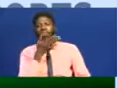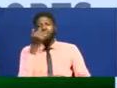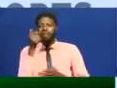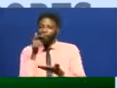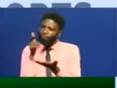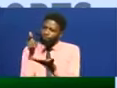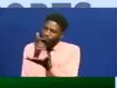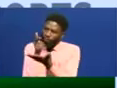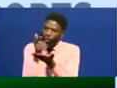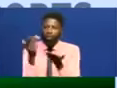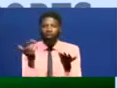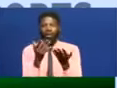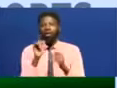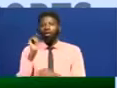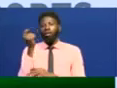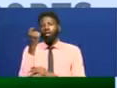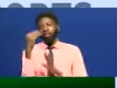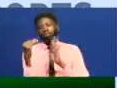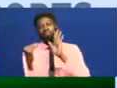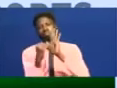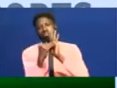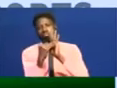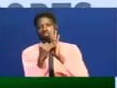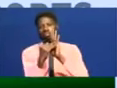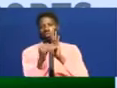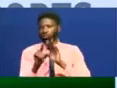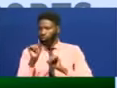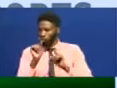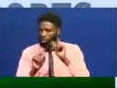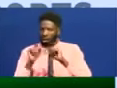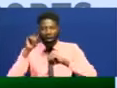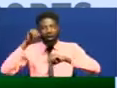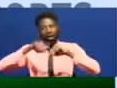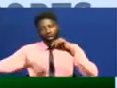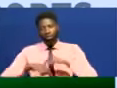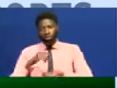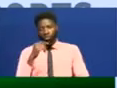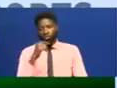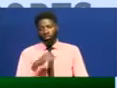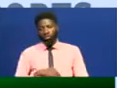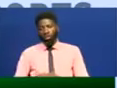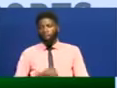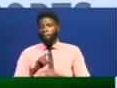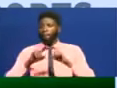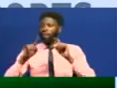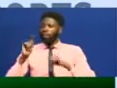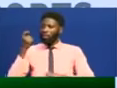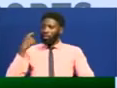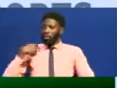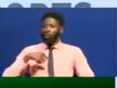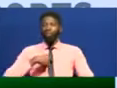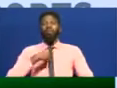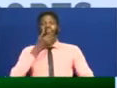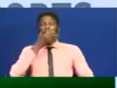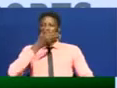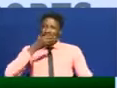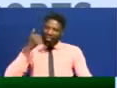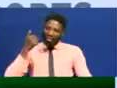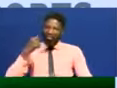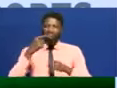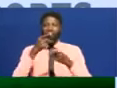Kenya would not be on the list of options, despite the fact that we are the best destination in